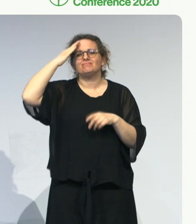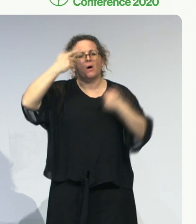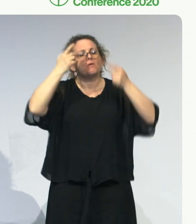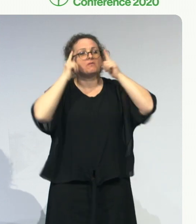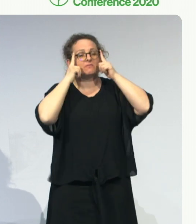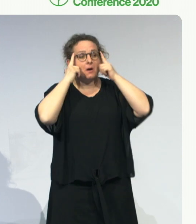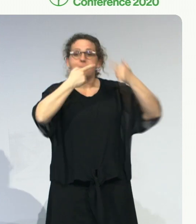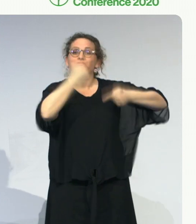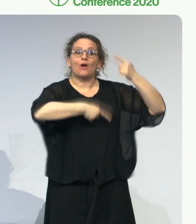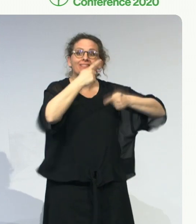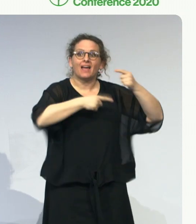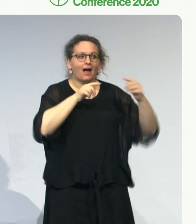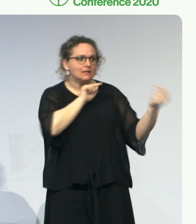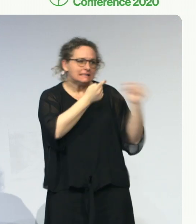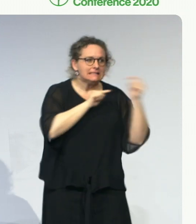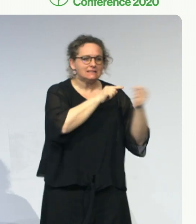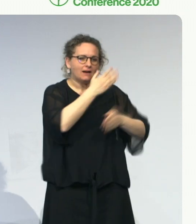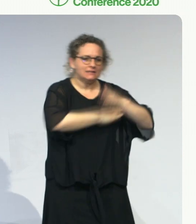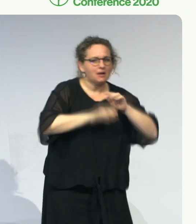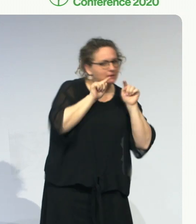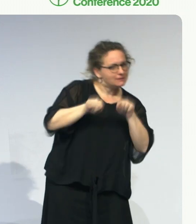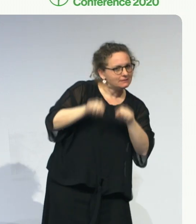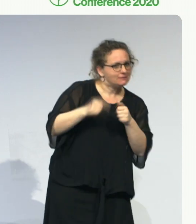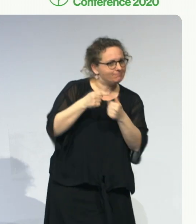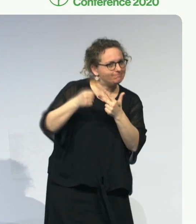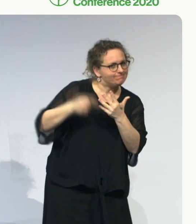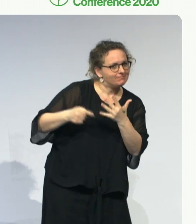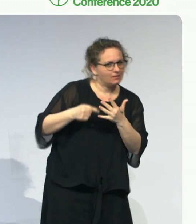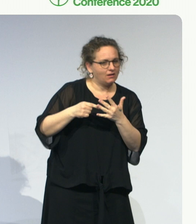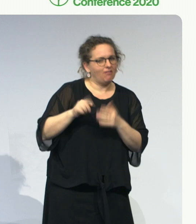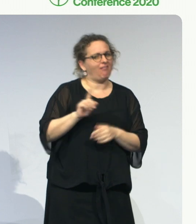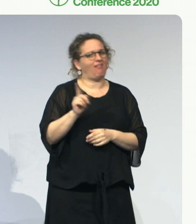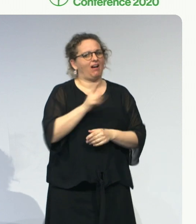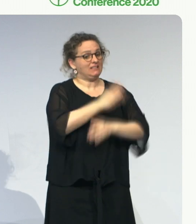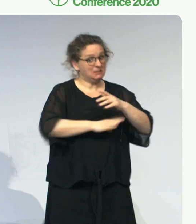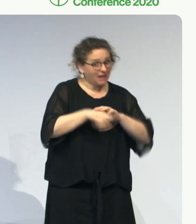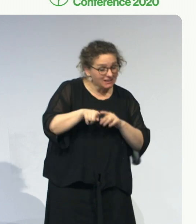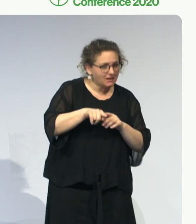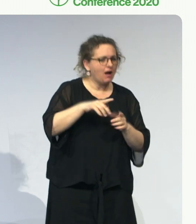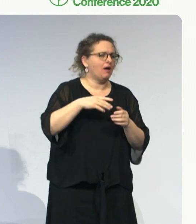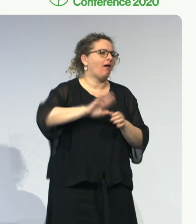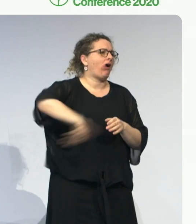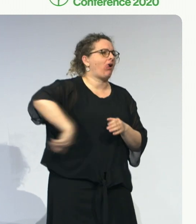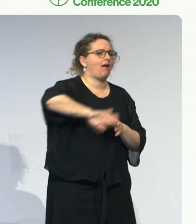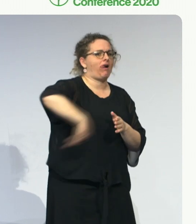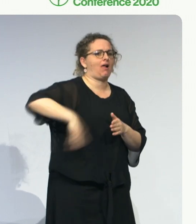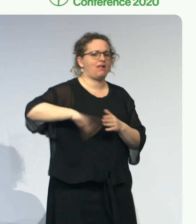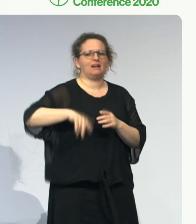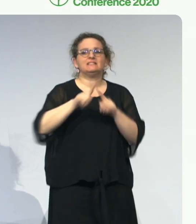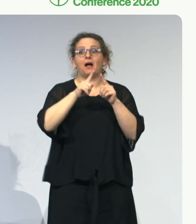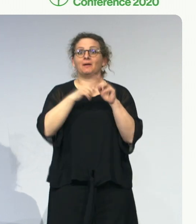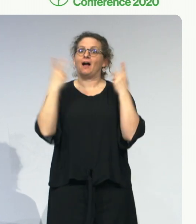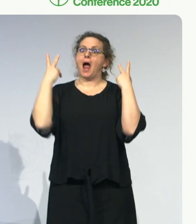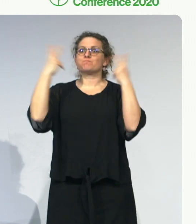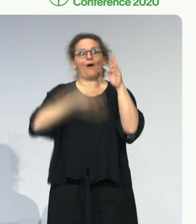bilateral meetings, and as a consequence is often just brushed aside. So we need to think of novel ways to remedy this